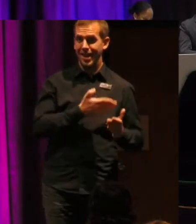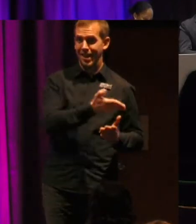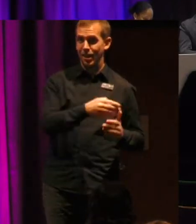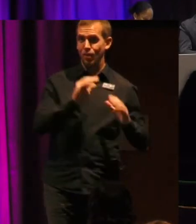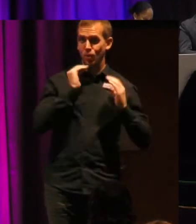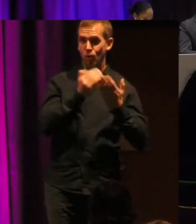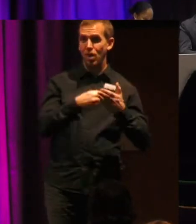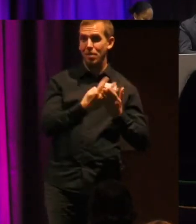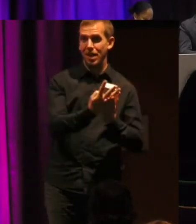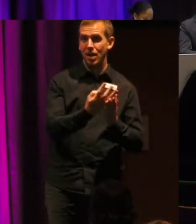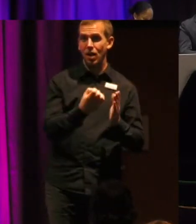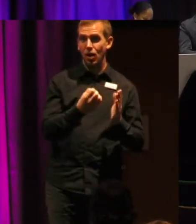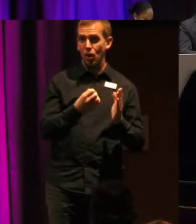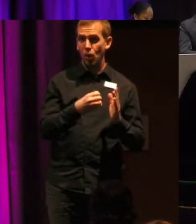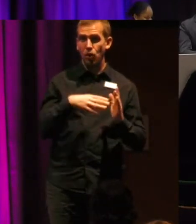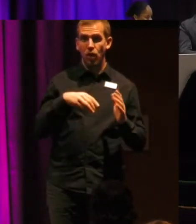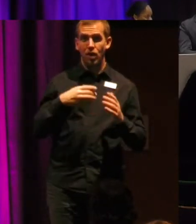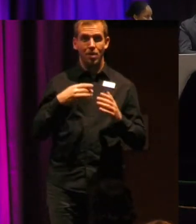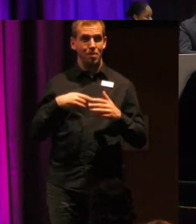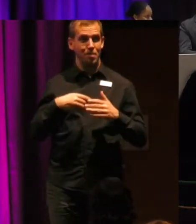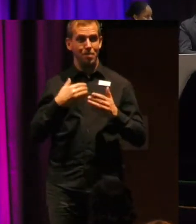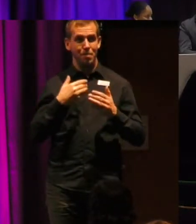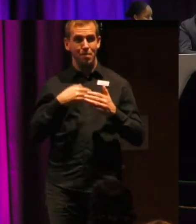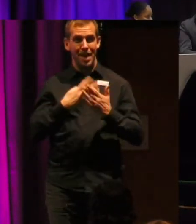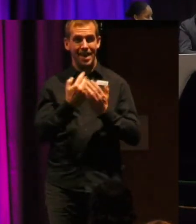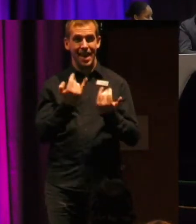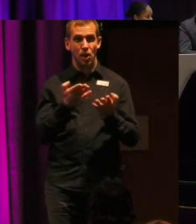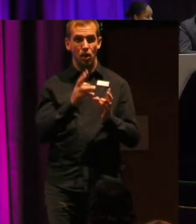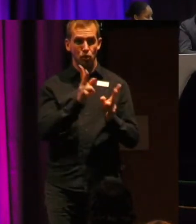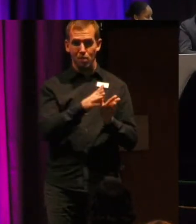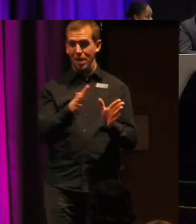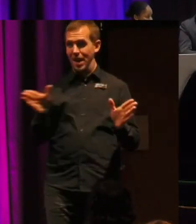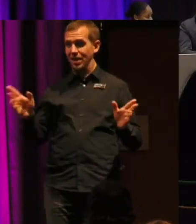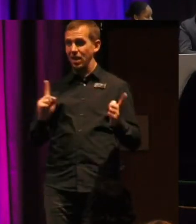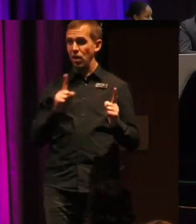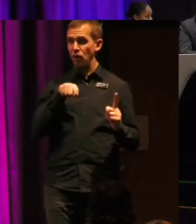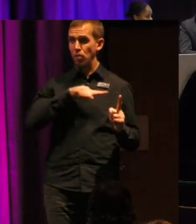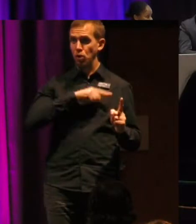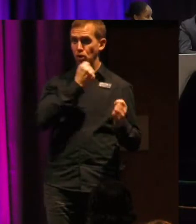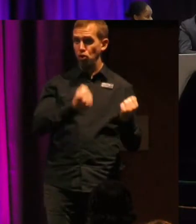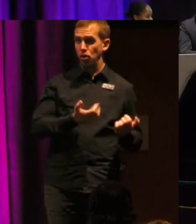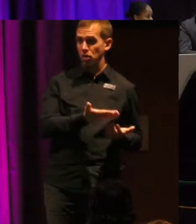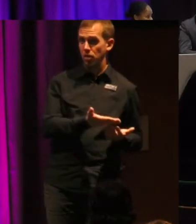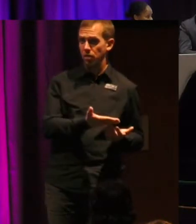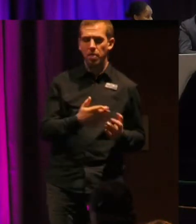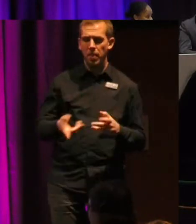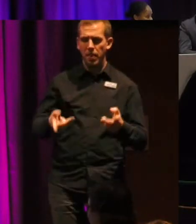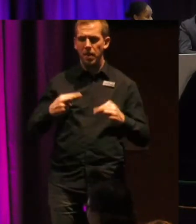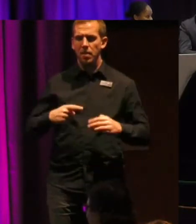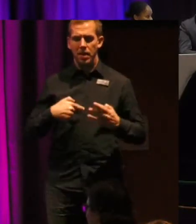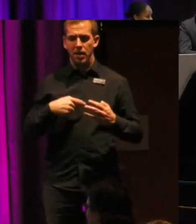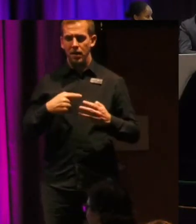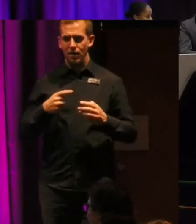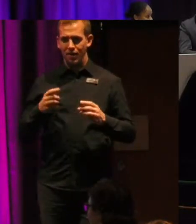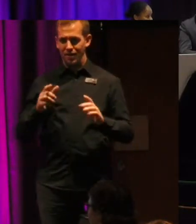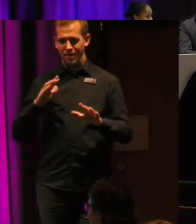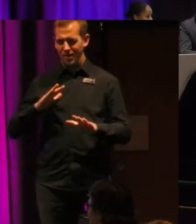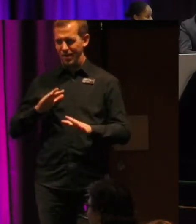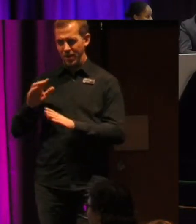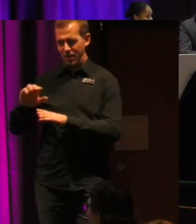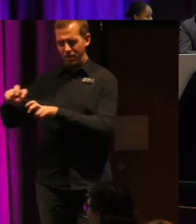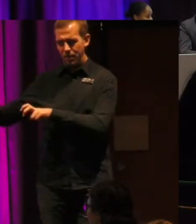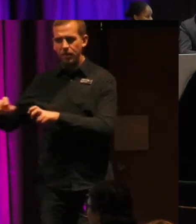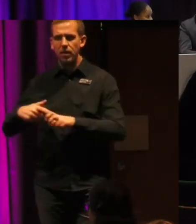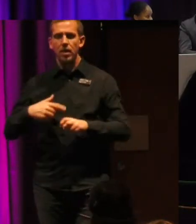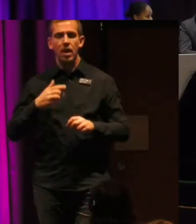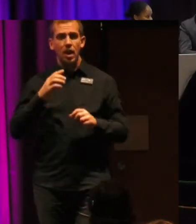broad landscape of media? Before I come to you, I'm going to be a bit greedy here. On President Trump, I think, I don't know how